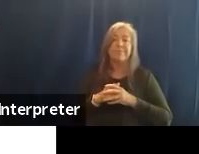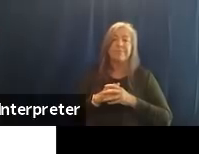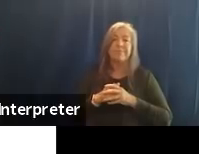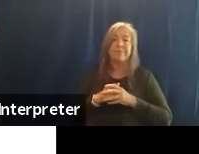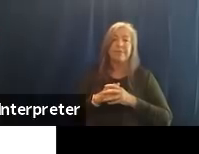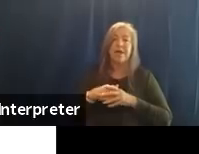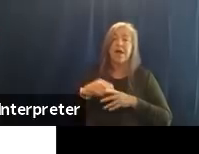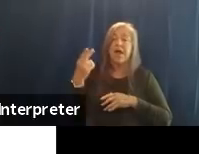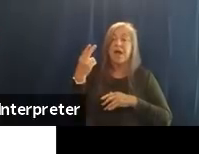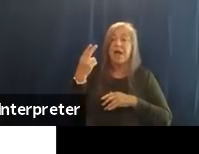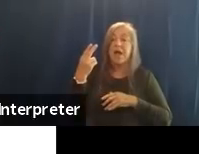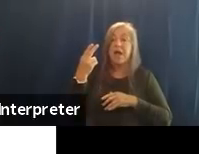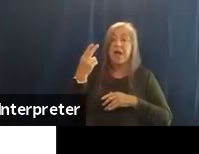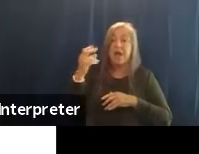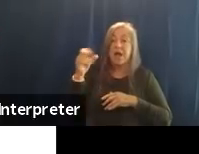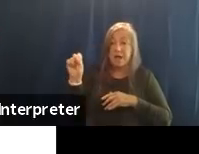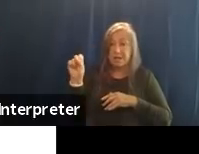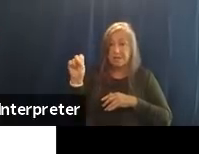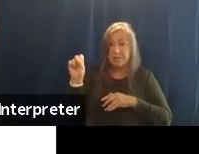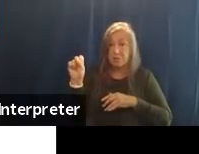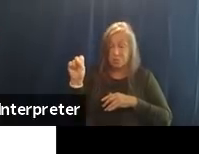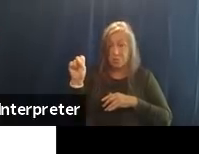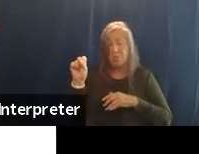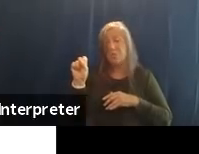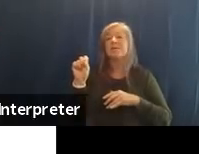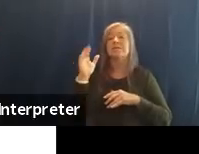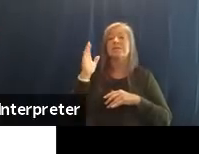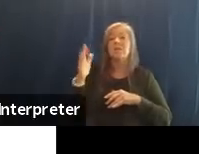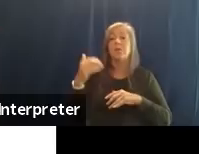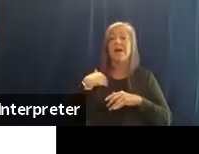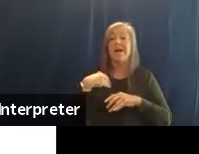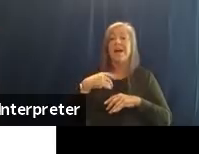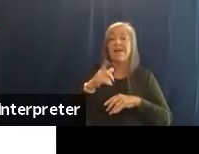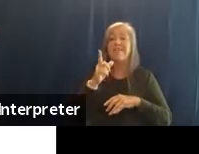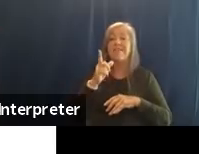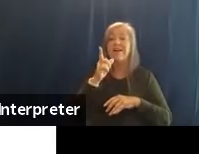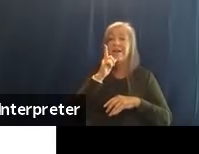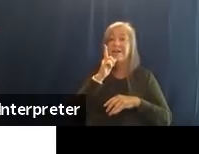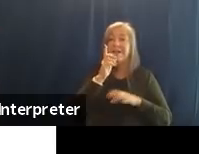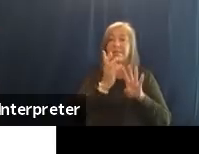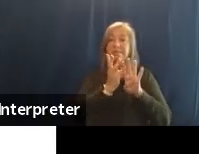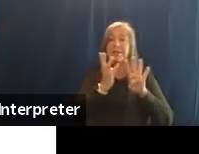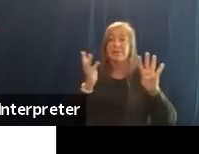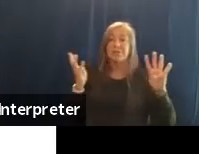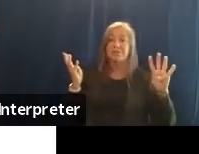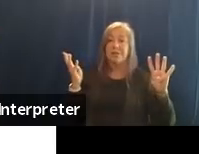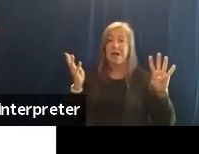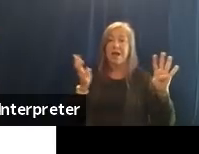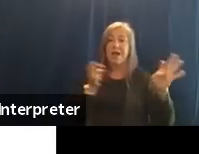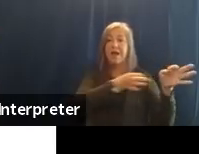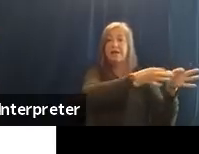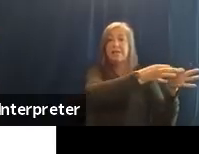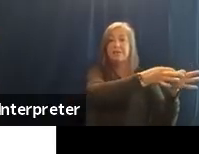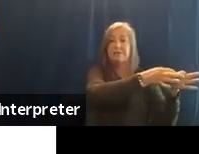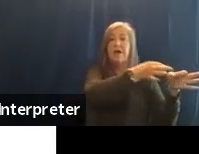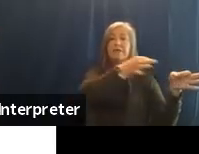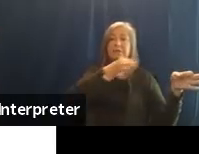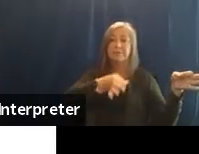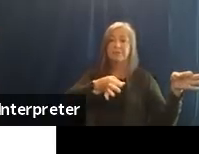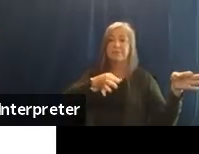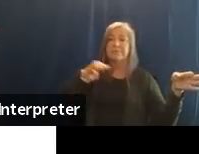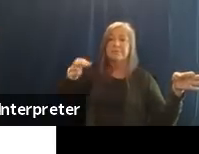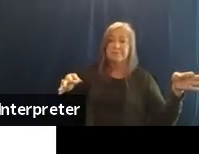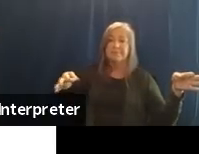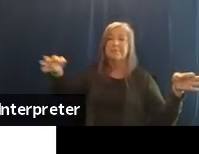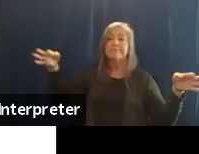very prominent location for these, and you're going to see a lot of dots, the 6-inch dots in those areas. I